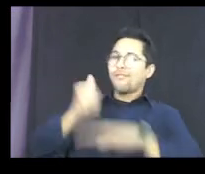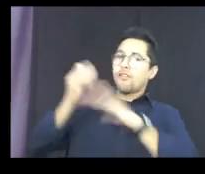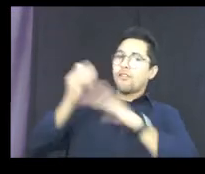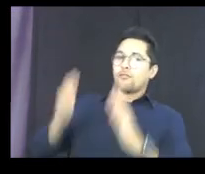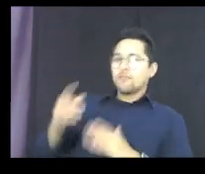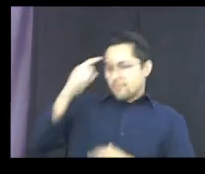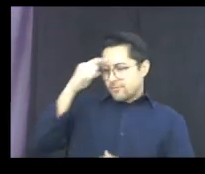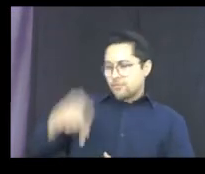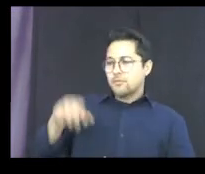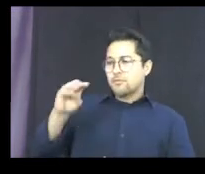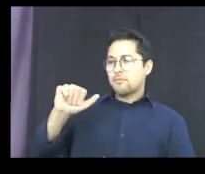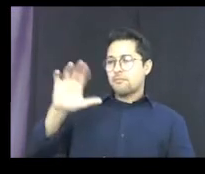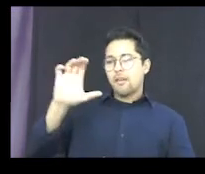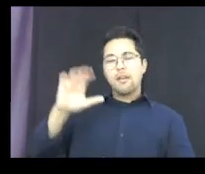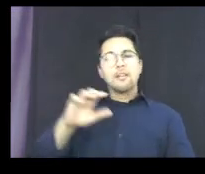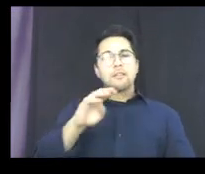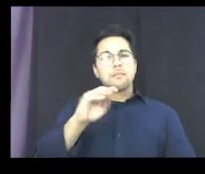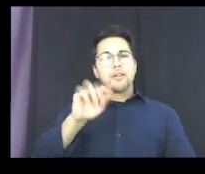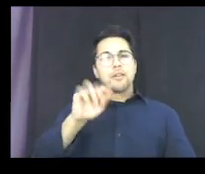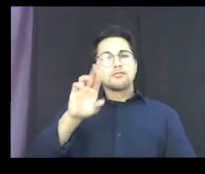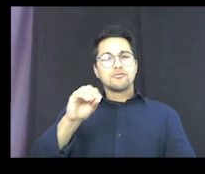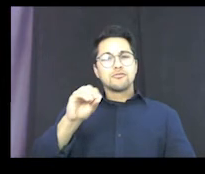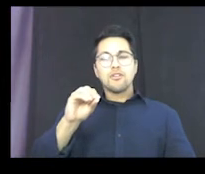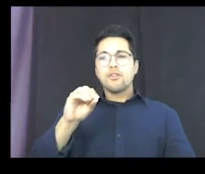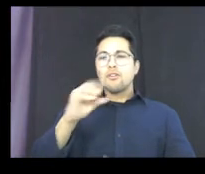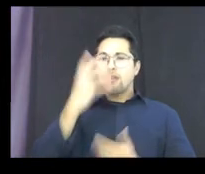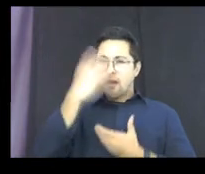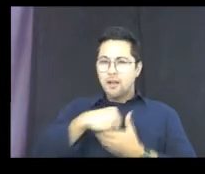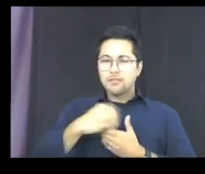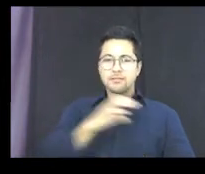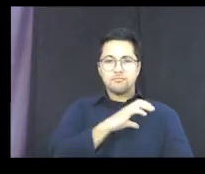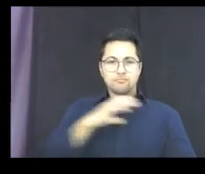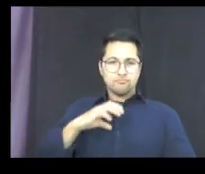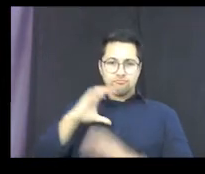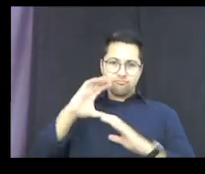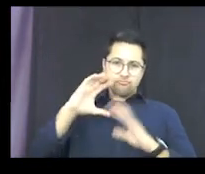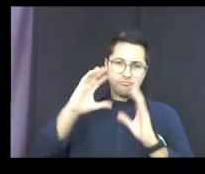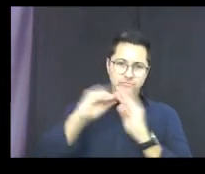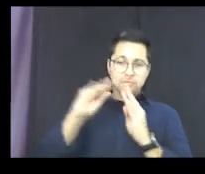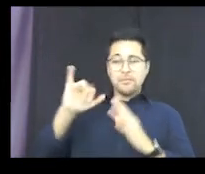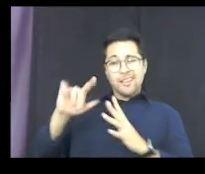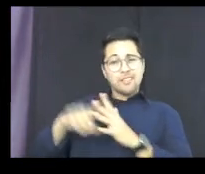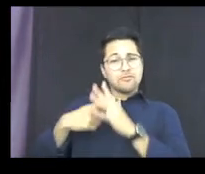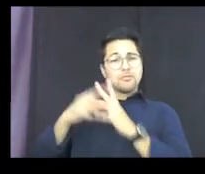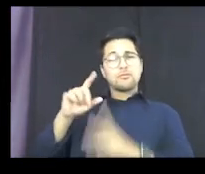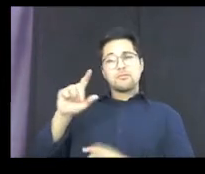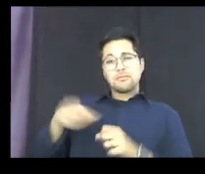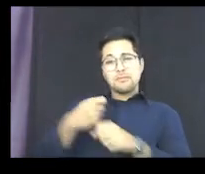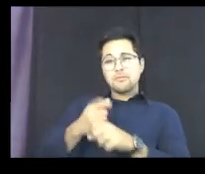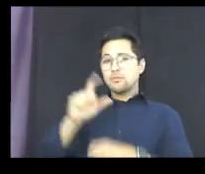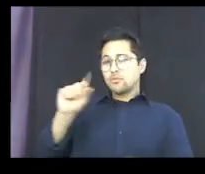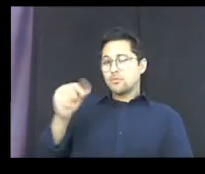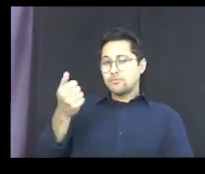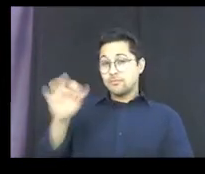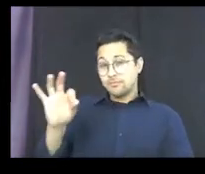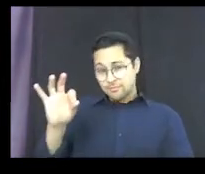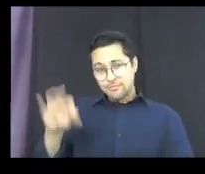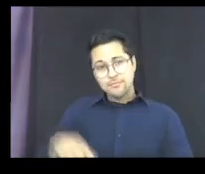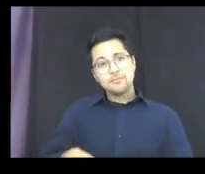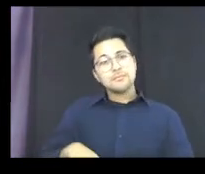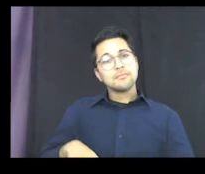the Macro Metro Autism Consortium, which started in the year 2019. And it's